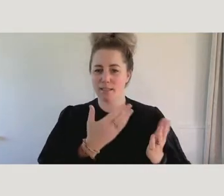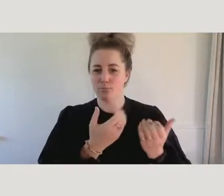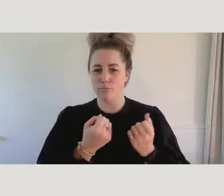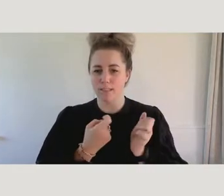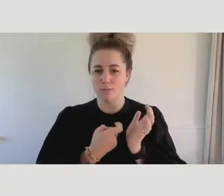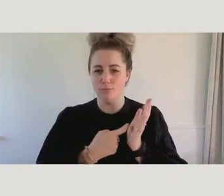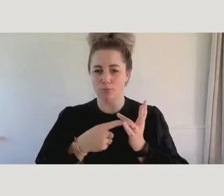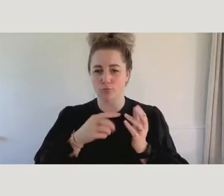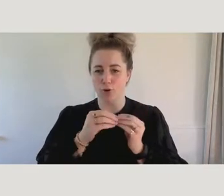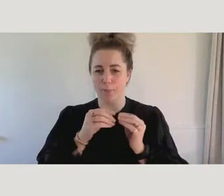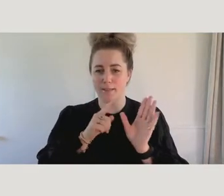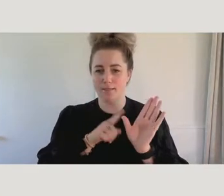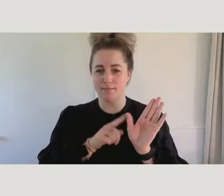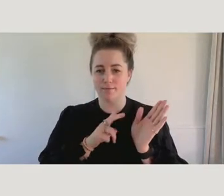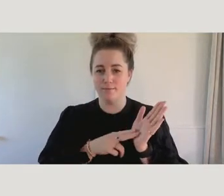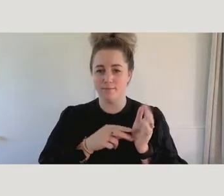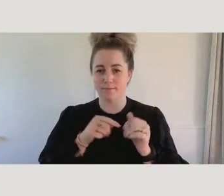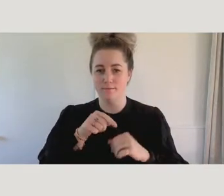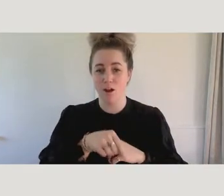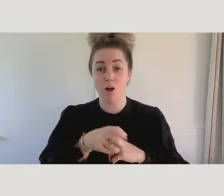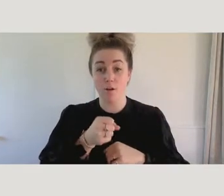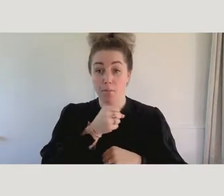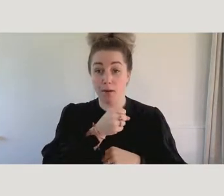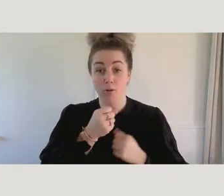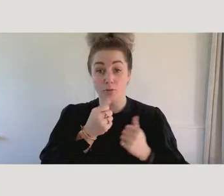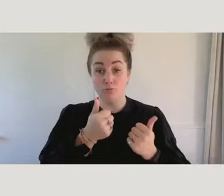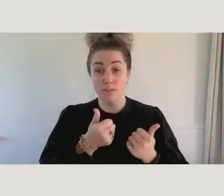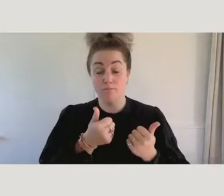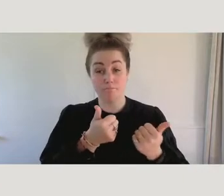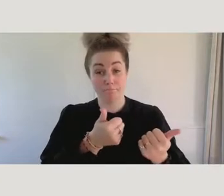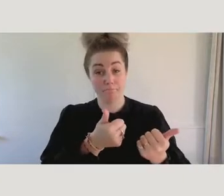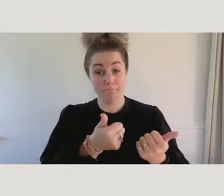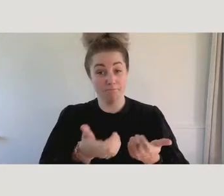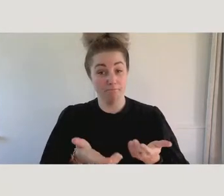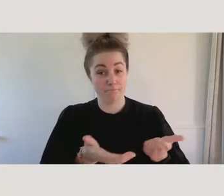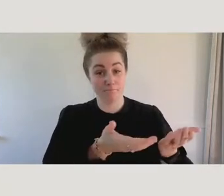great oh you've got you've got a mic already okay